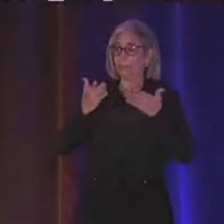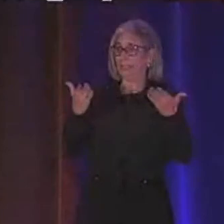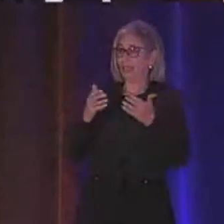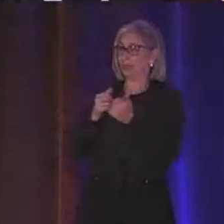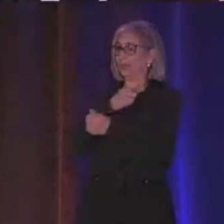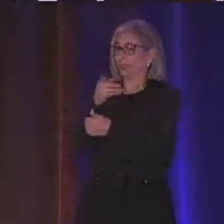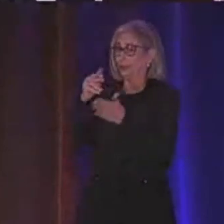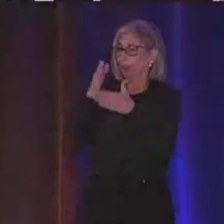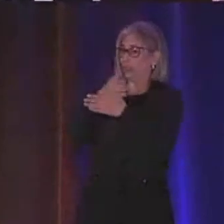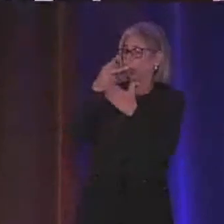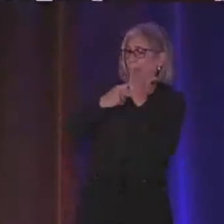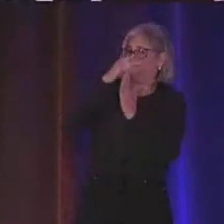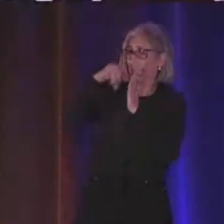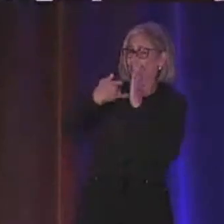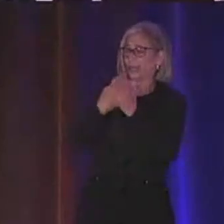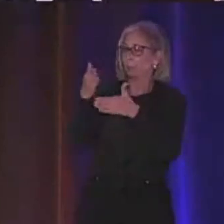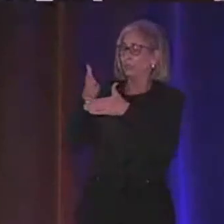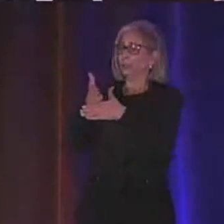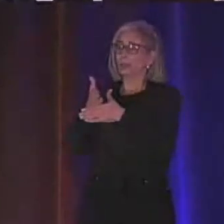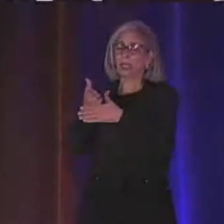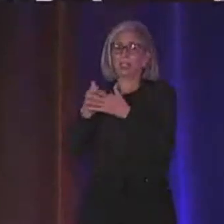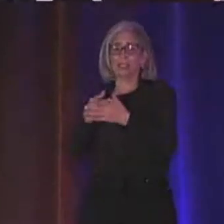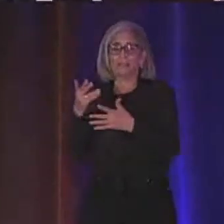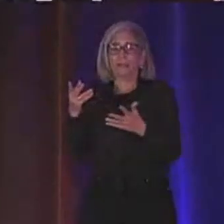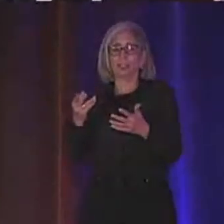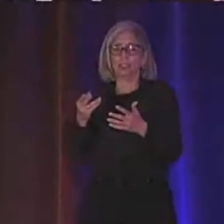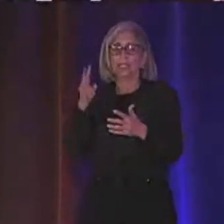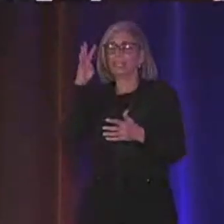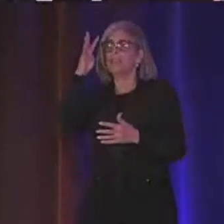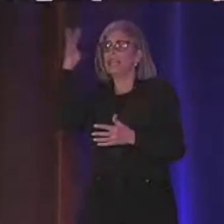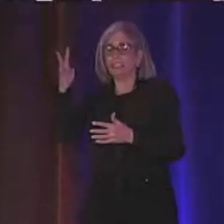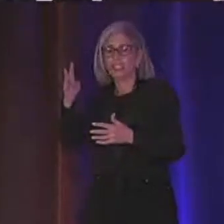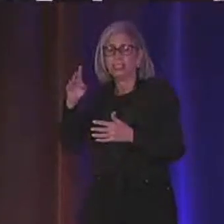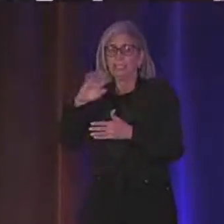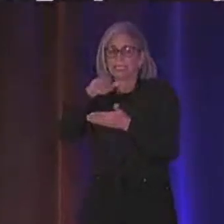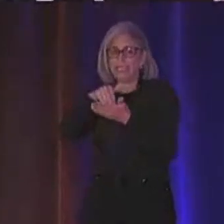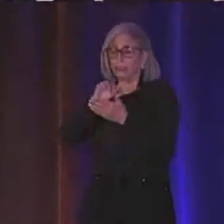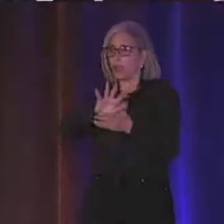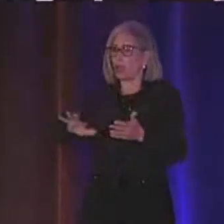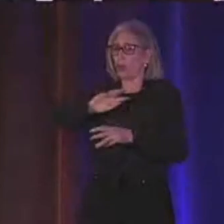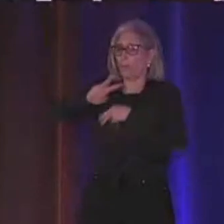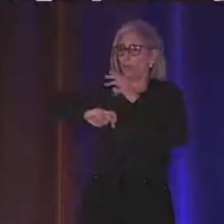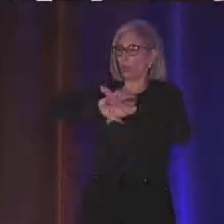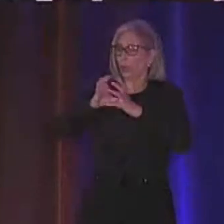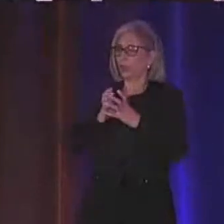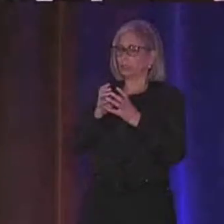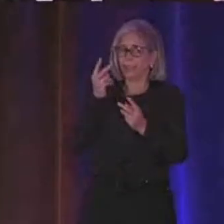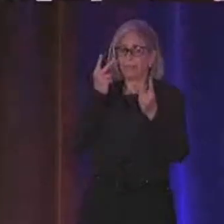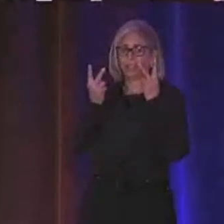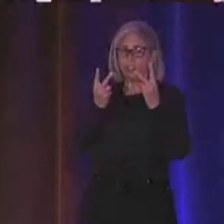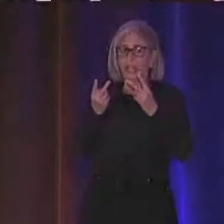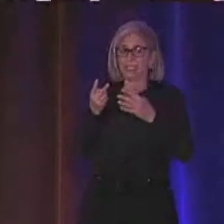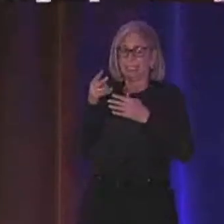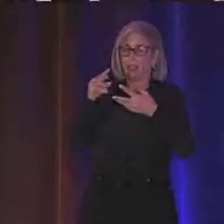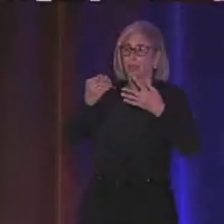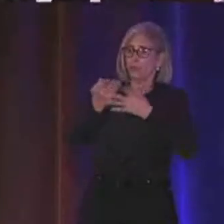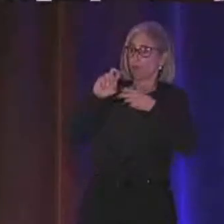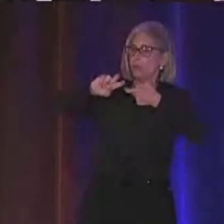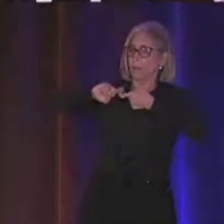a project we're creating for Visa's innovation centers around the world, visualizing the Ethereum blockchain.